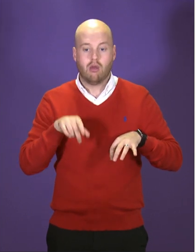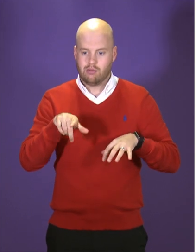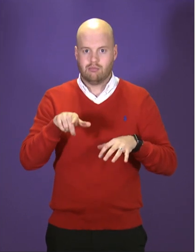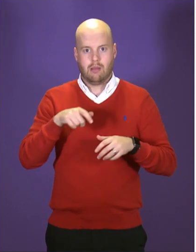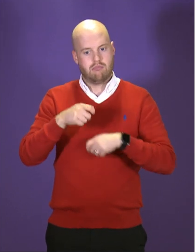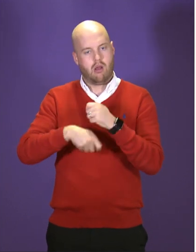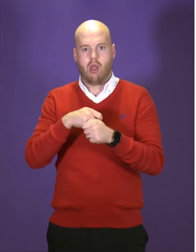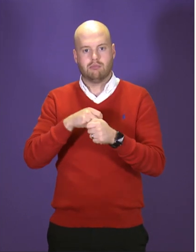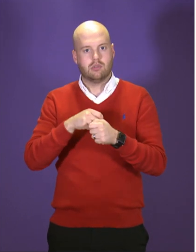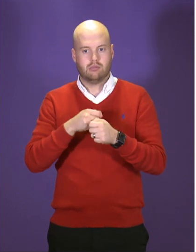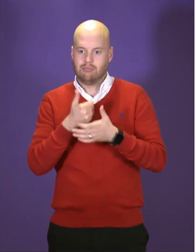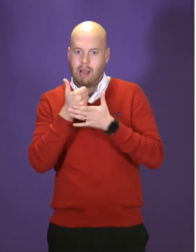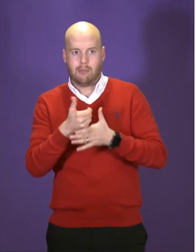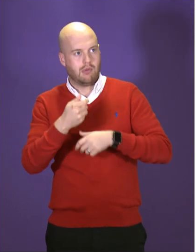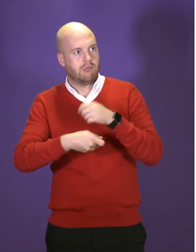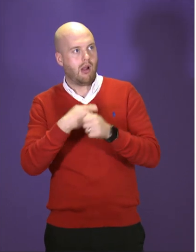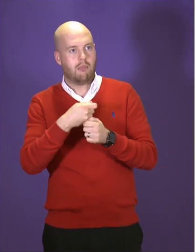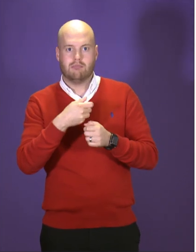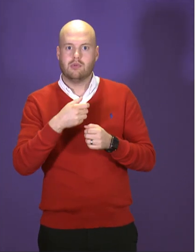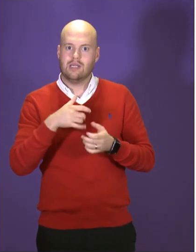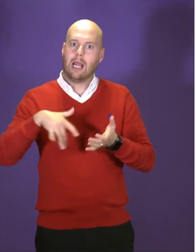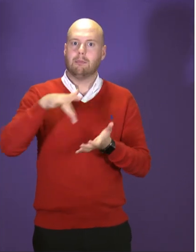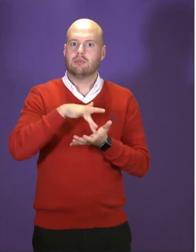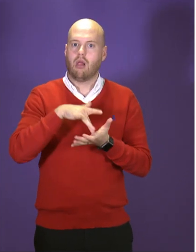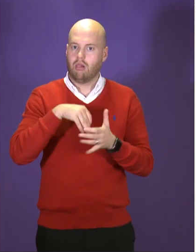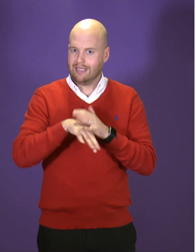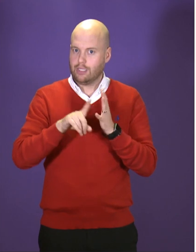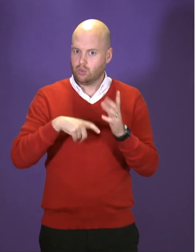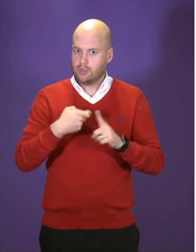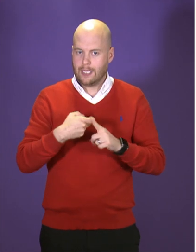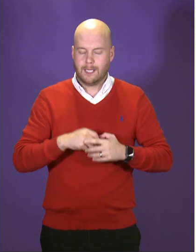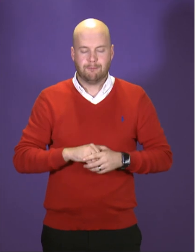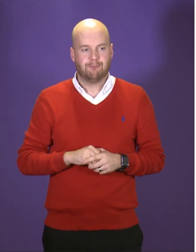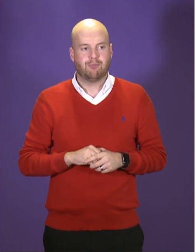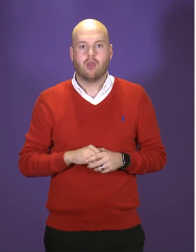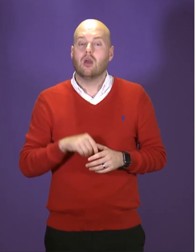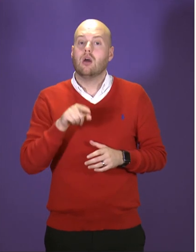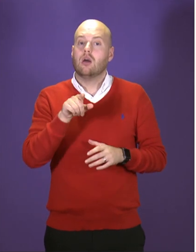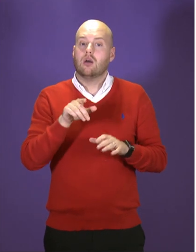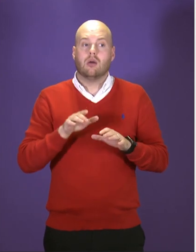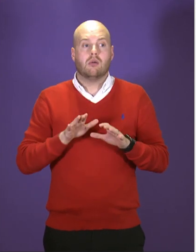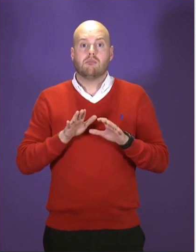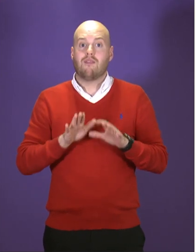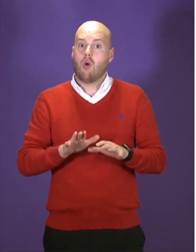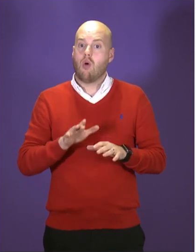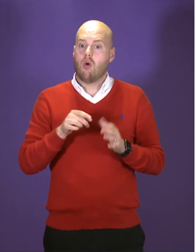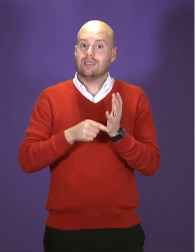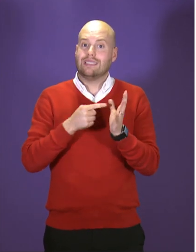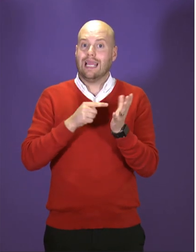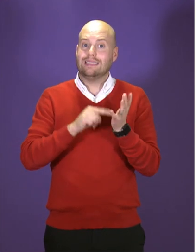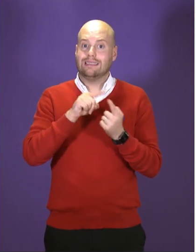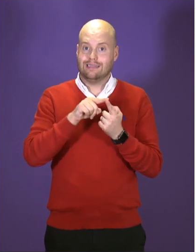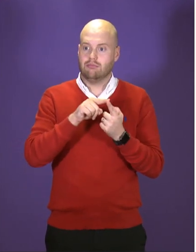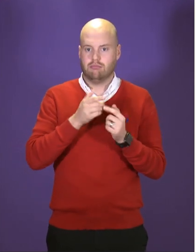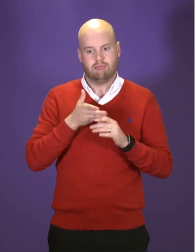UK. In our own time, Tate's first foray outside London was to here, part of